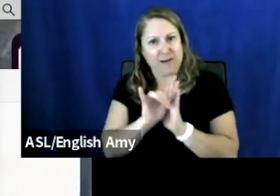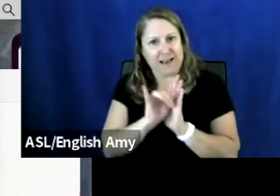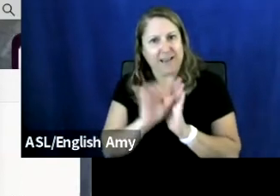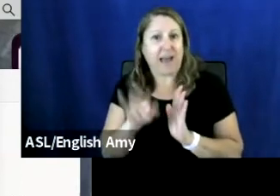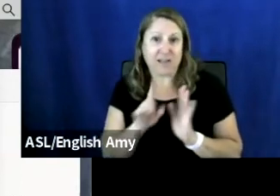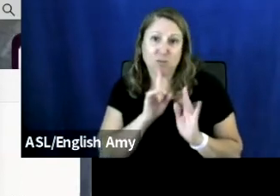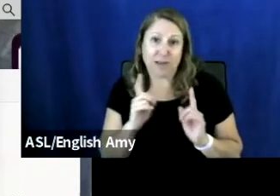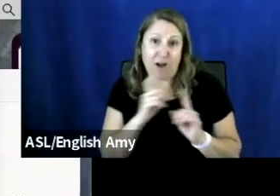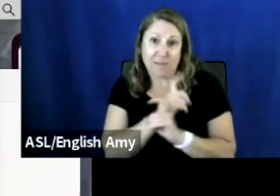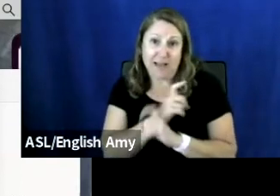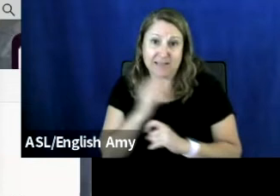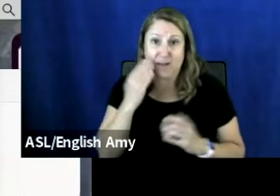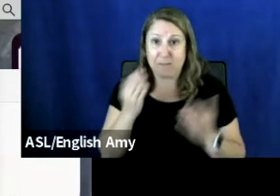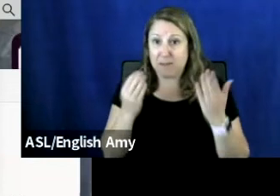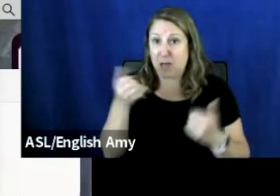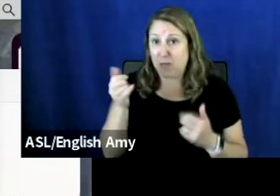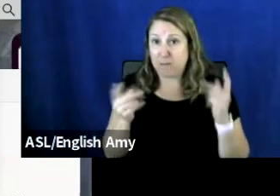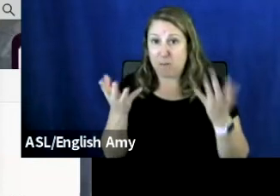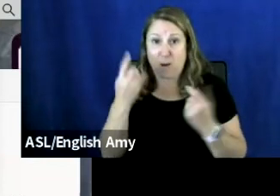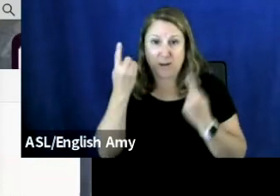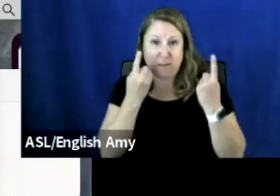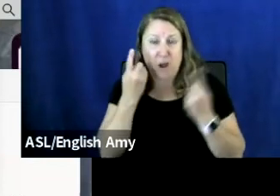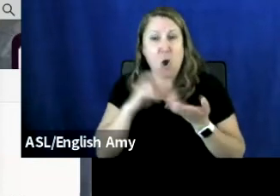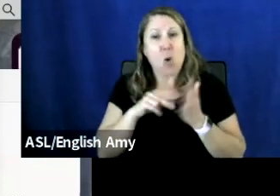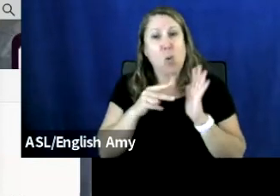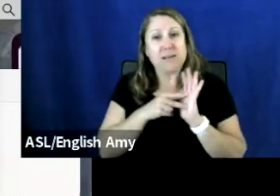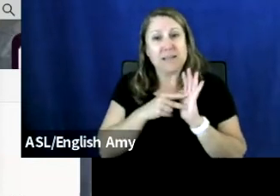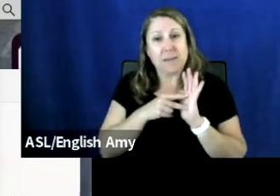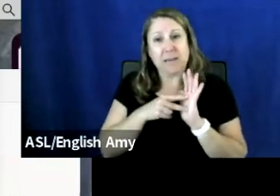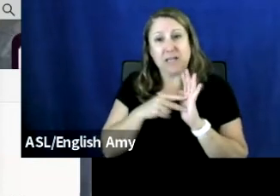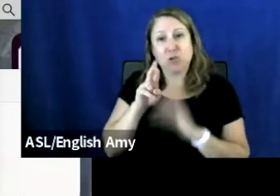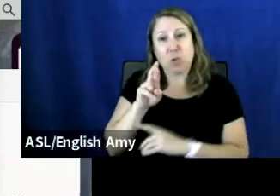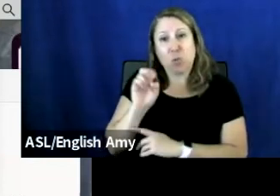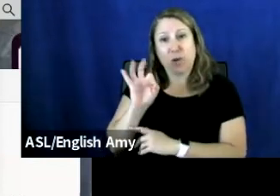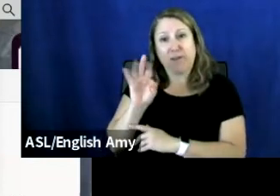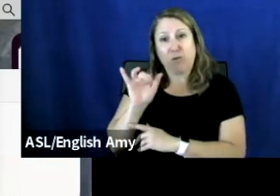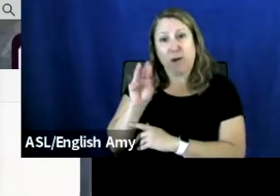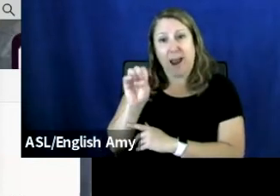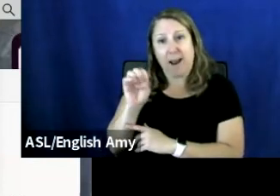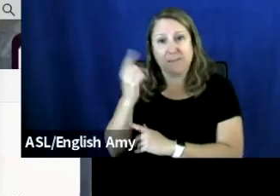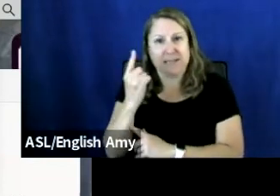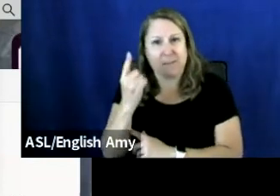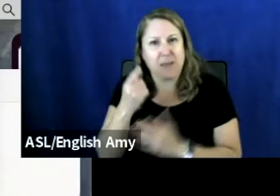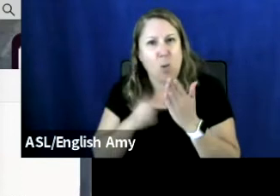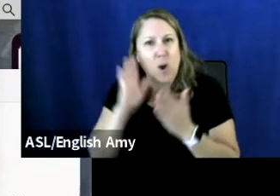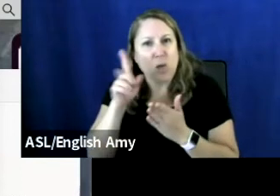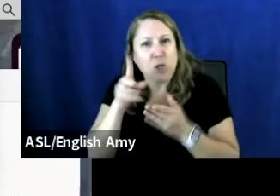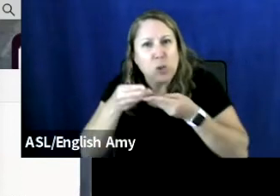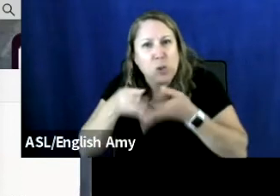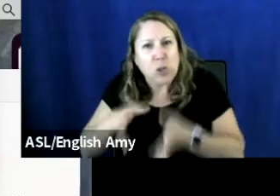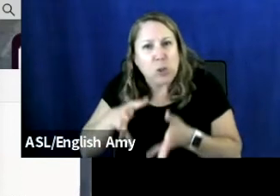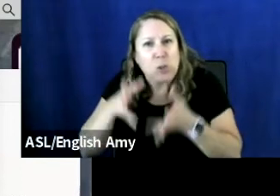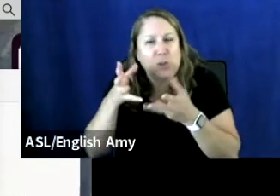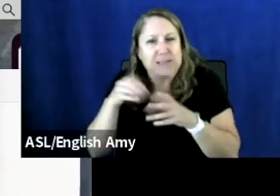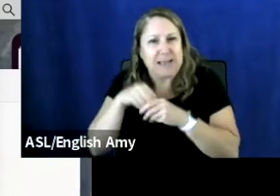Maybe other folks want to think about that. What does it mean to reframe something, and what do you lose along the way? And then what's appropriate to?